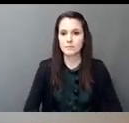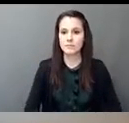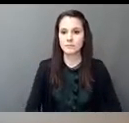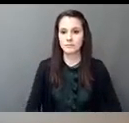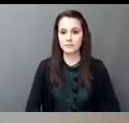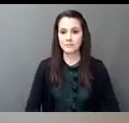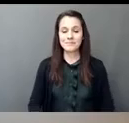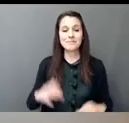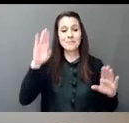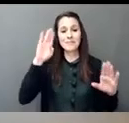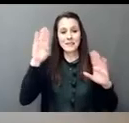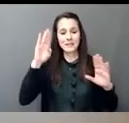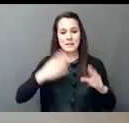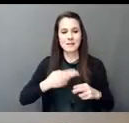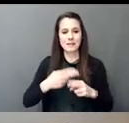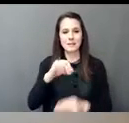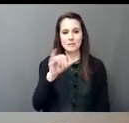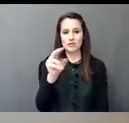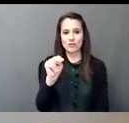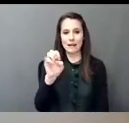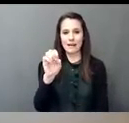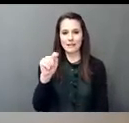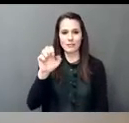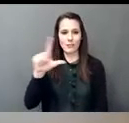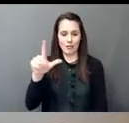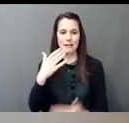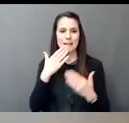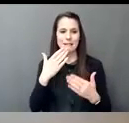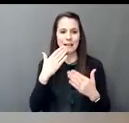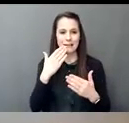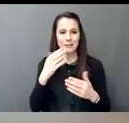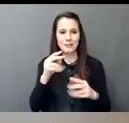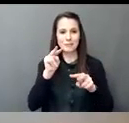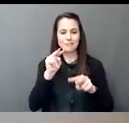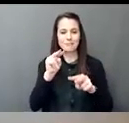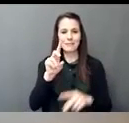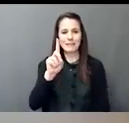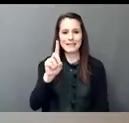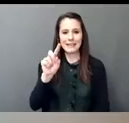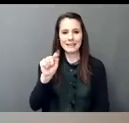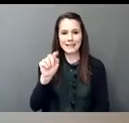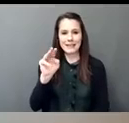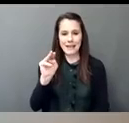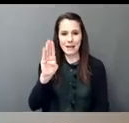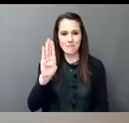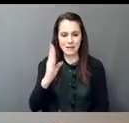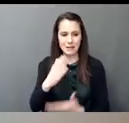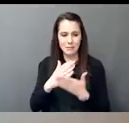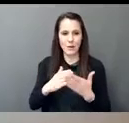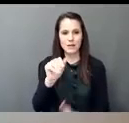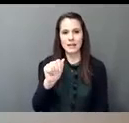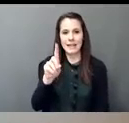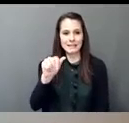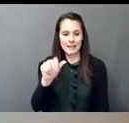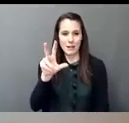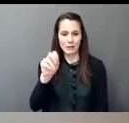Hello, this is John Estel speaking. Thank you for tuning in to the Department of Technology, Management, and Budget portion of the ADA 30th Anniversary